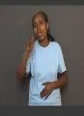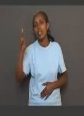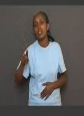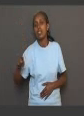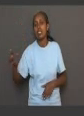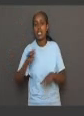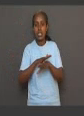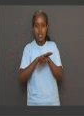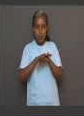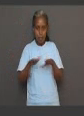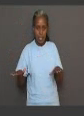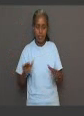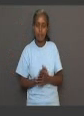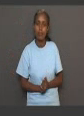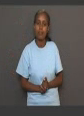yz plane.